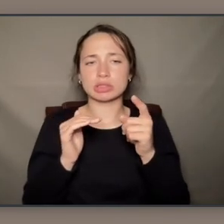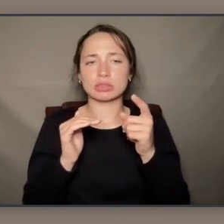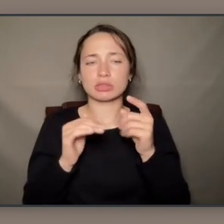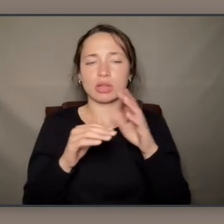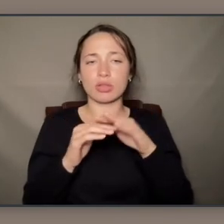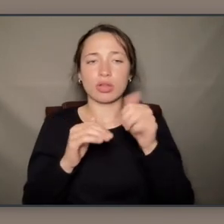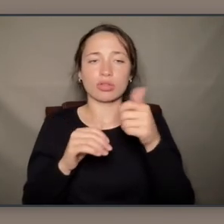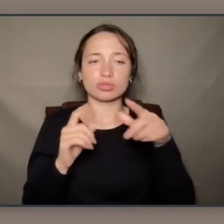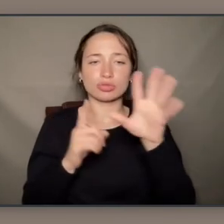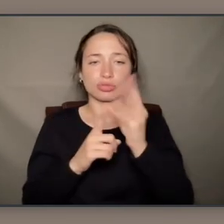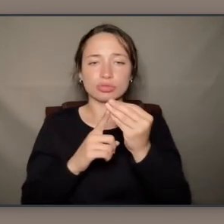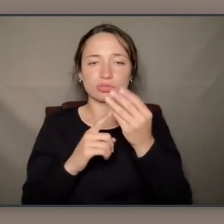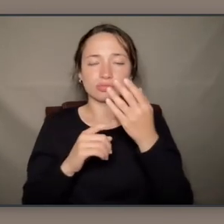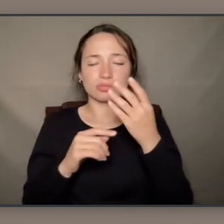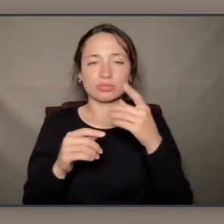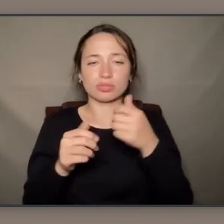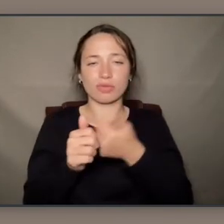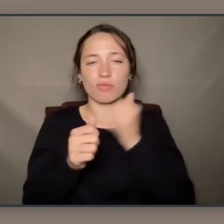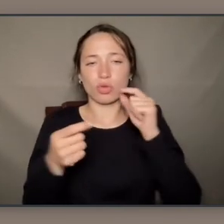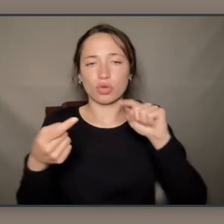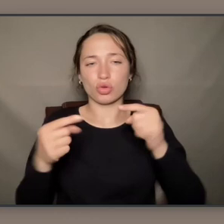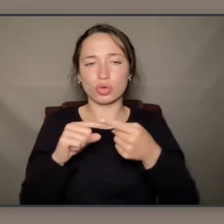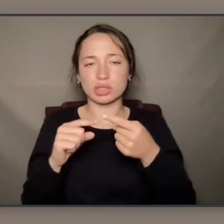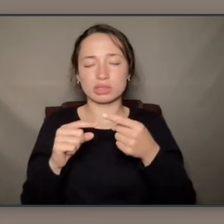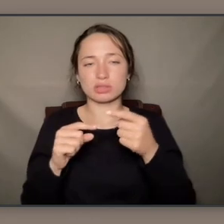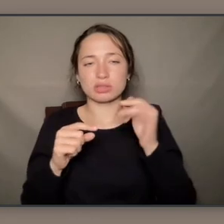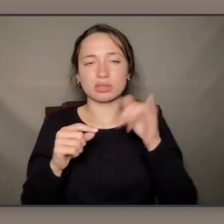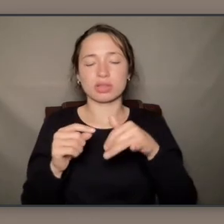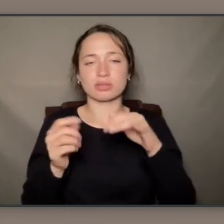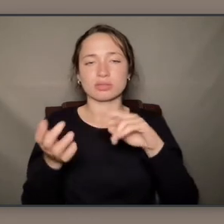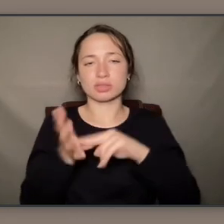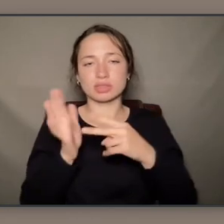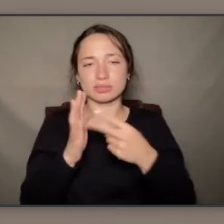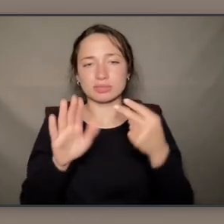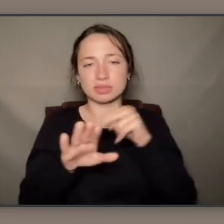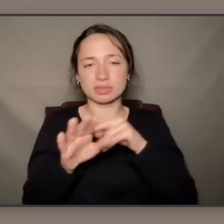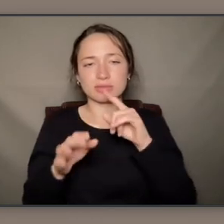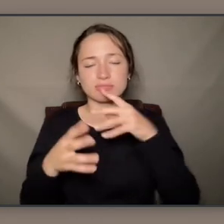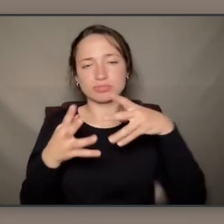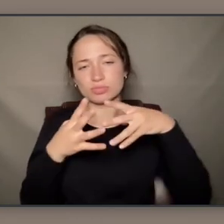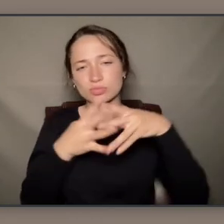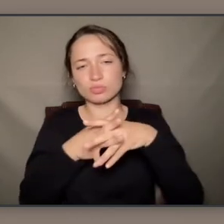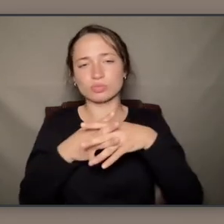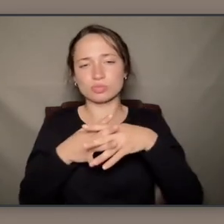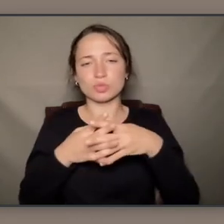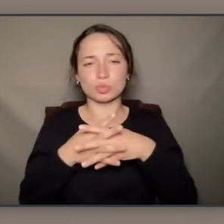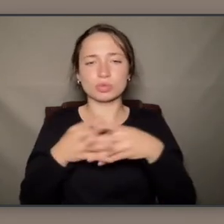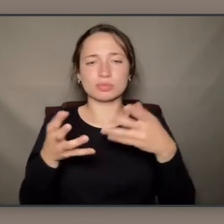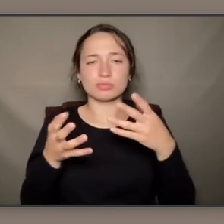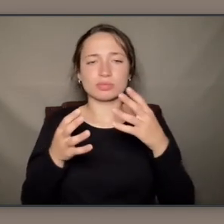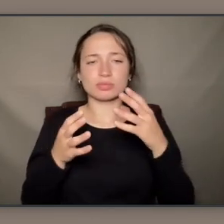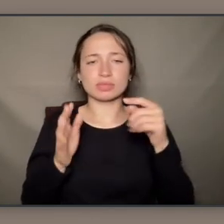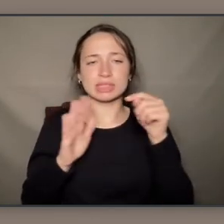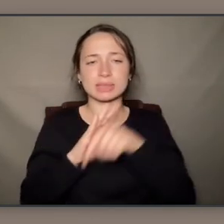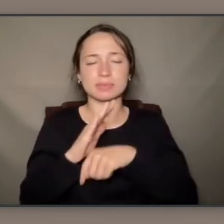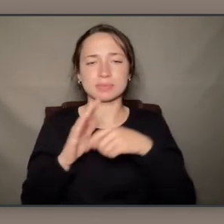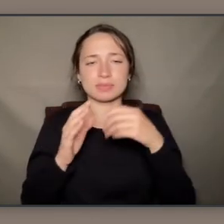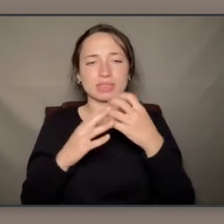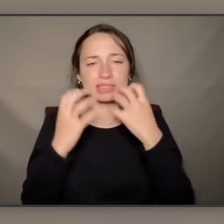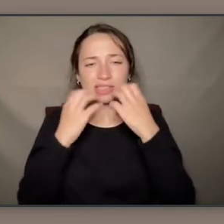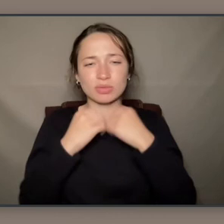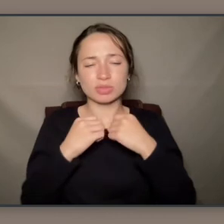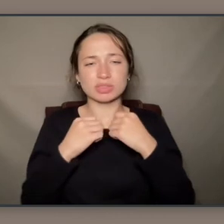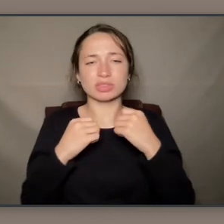on others' culture to avoid hurting the sentiment that is deeply rooted in